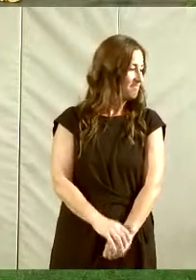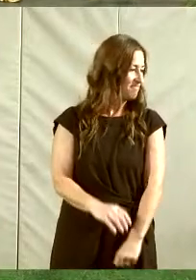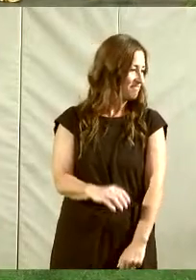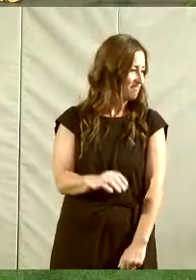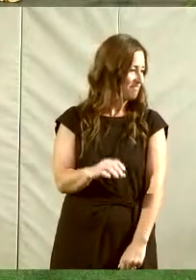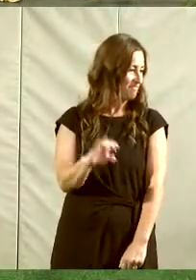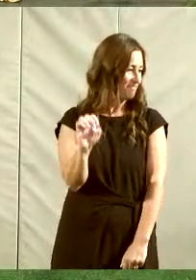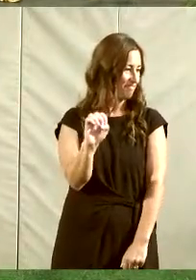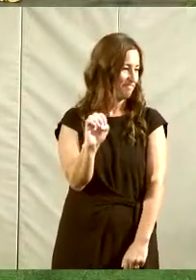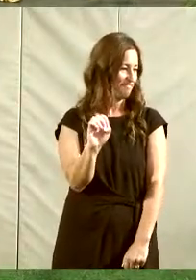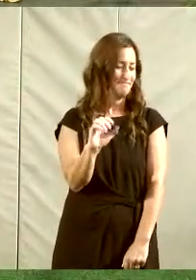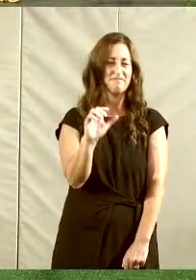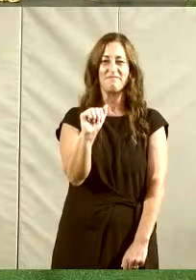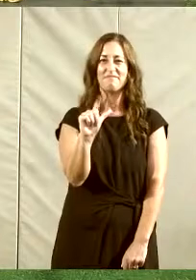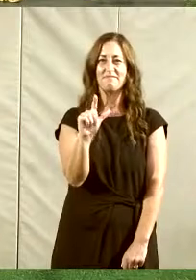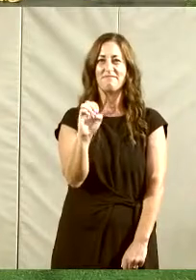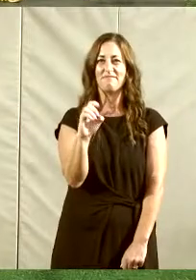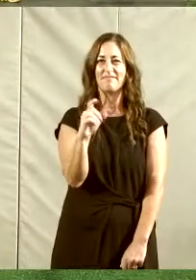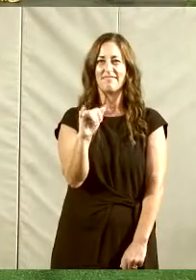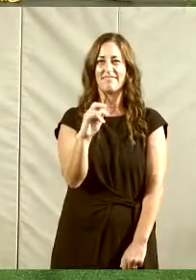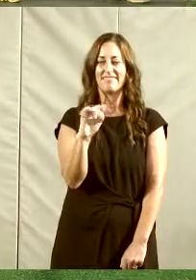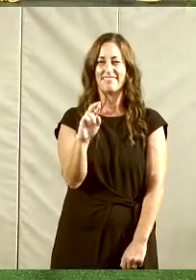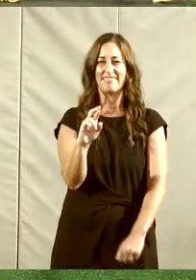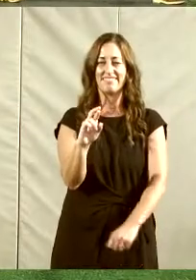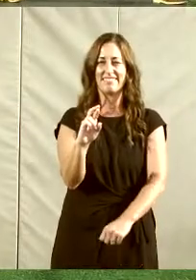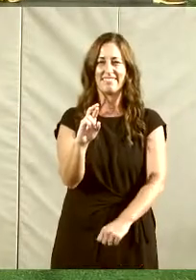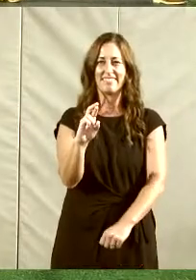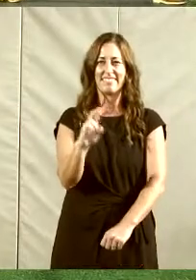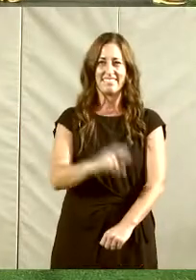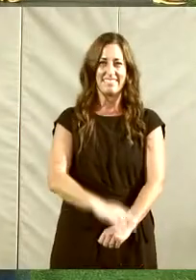Elijah Paul Alexander.